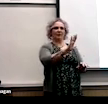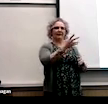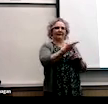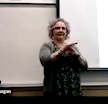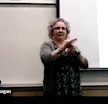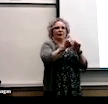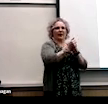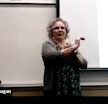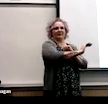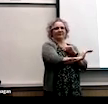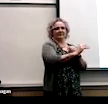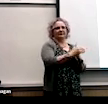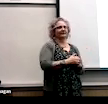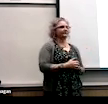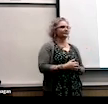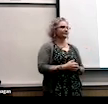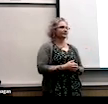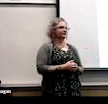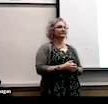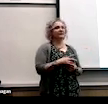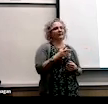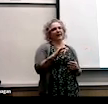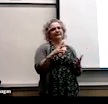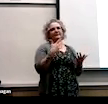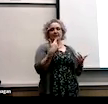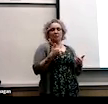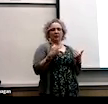transition care strategies in your early management.